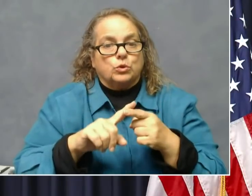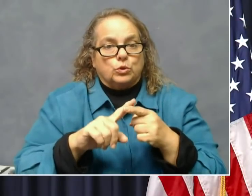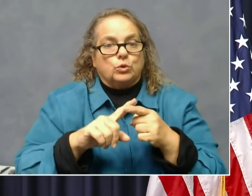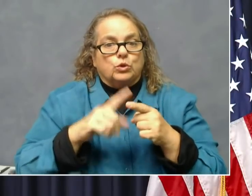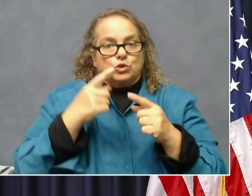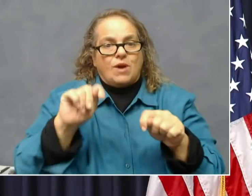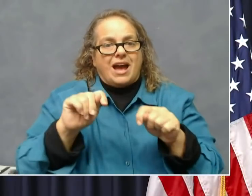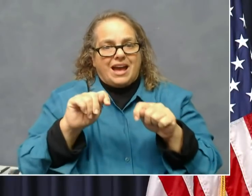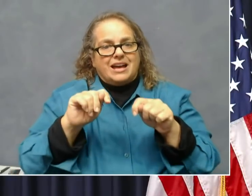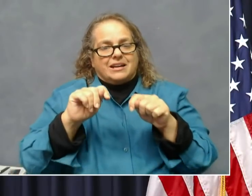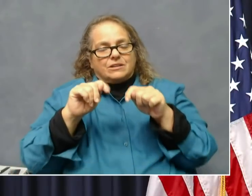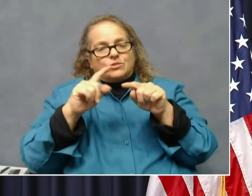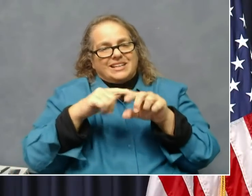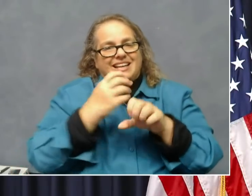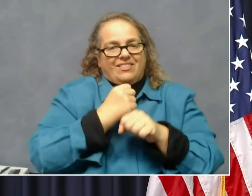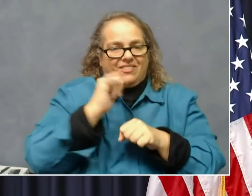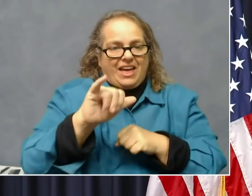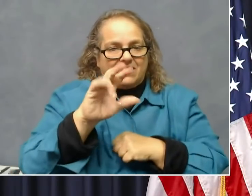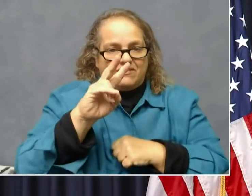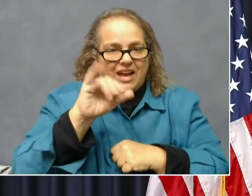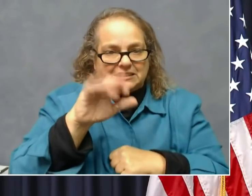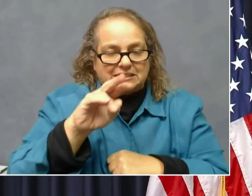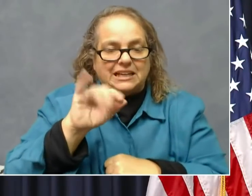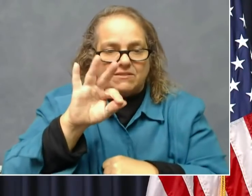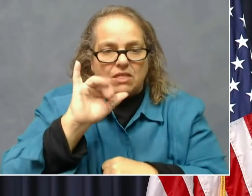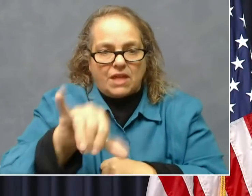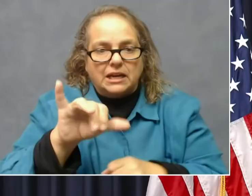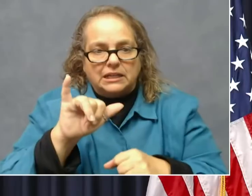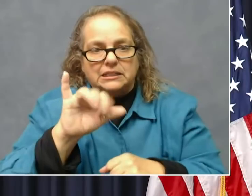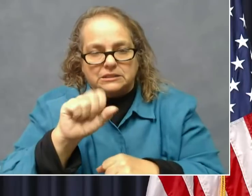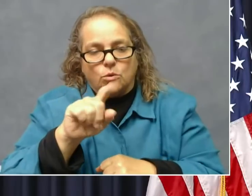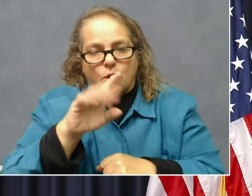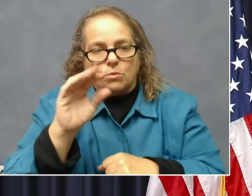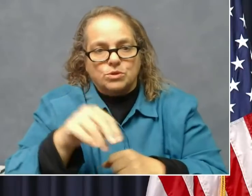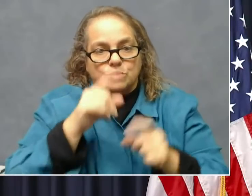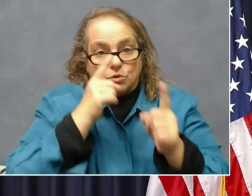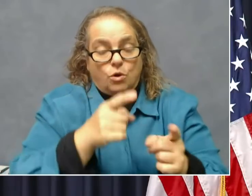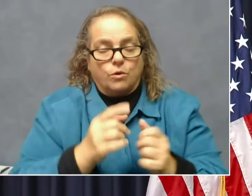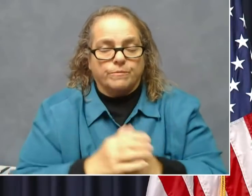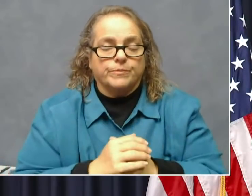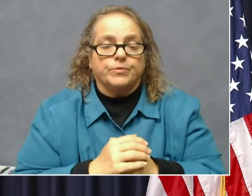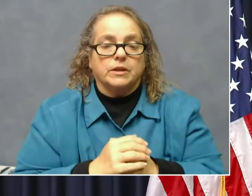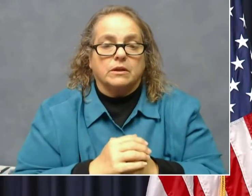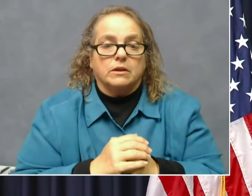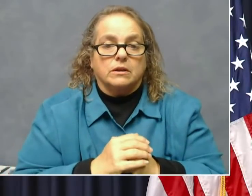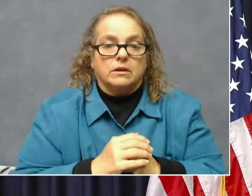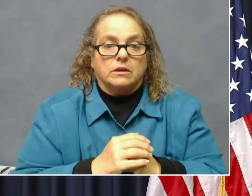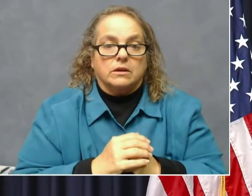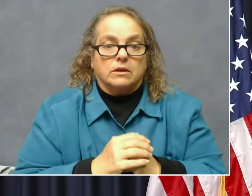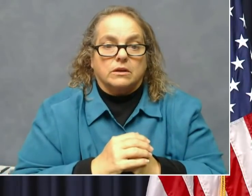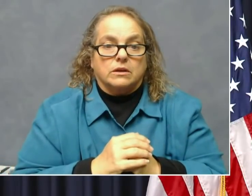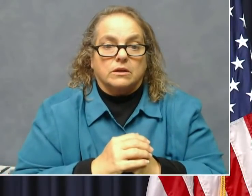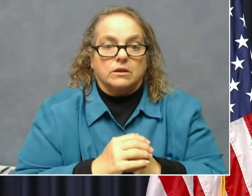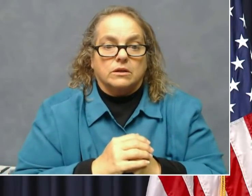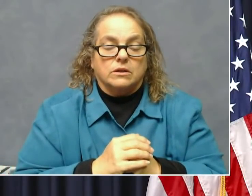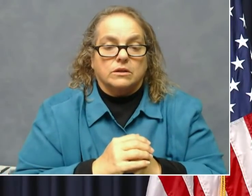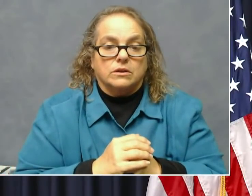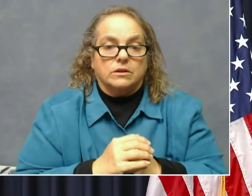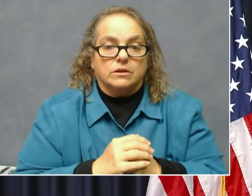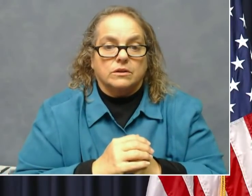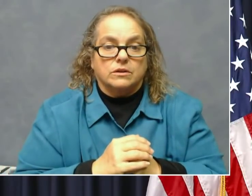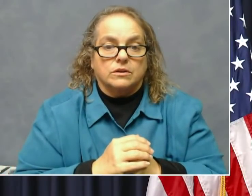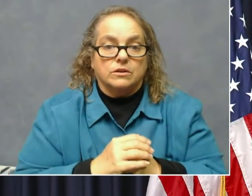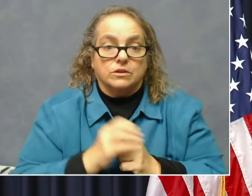that is the ultimate goal. So today we are also starting our